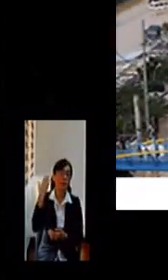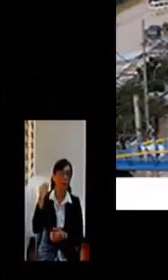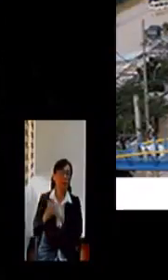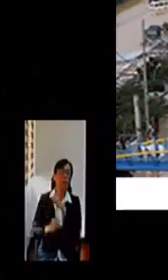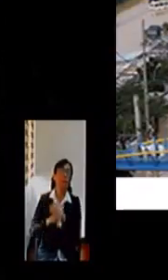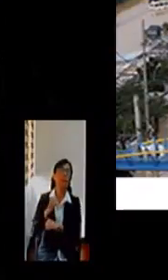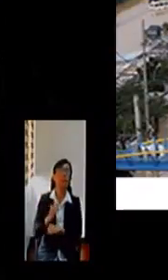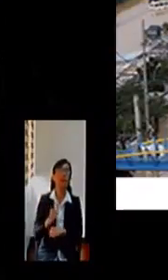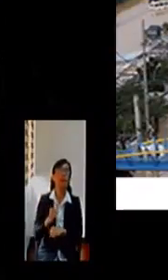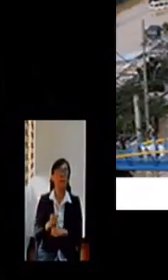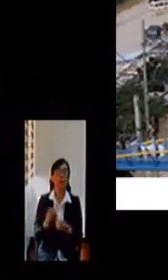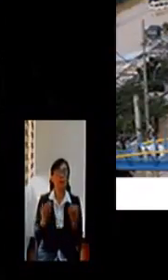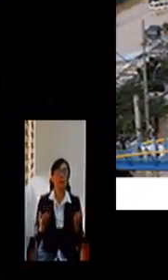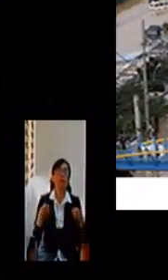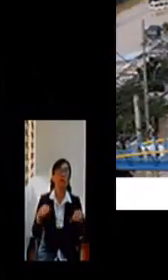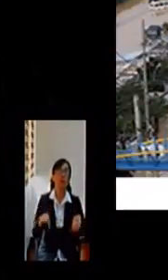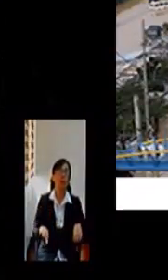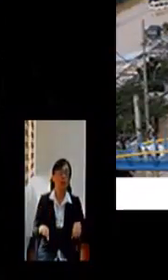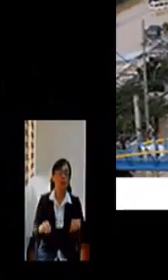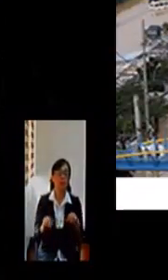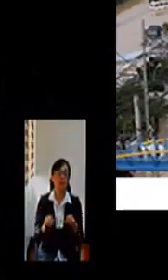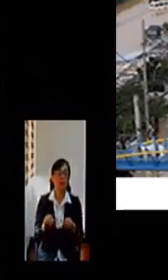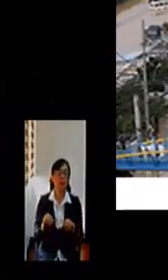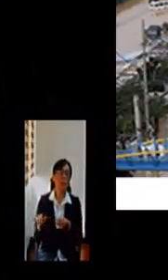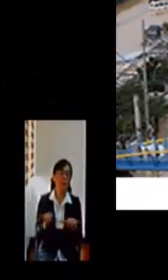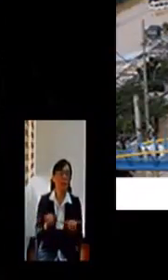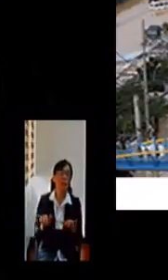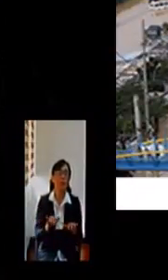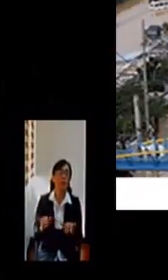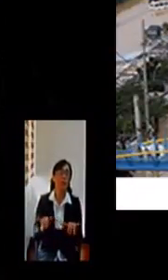The economic cost is staggering.